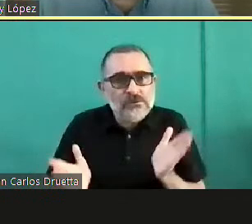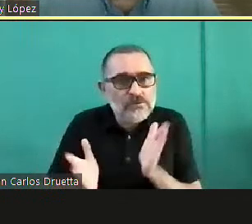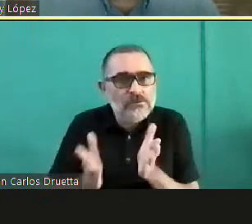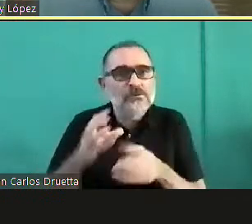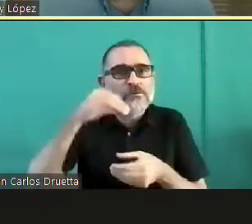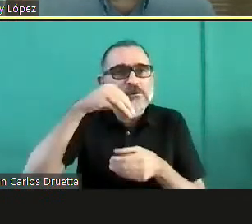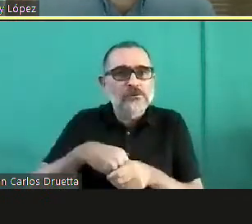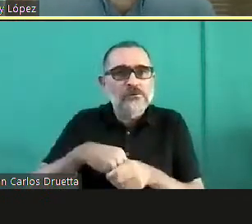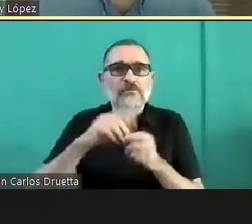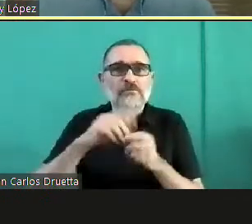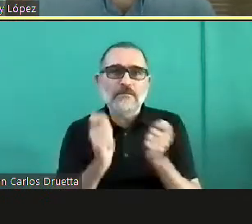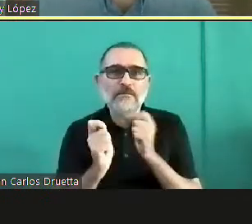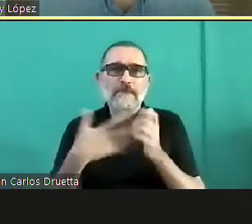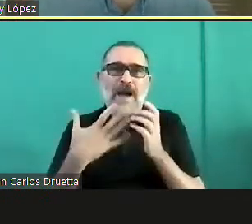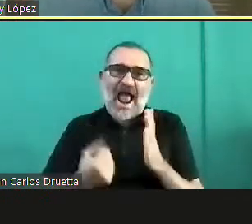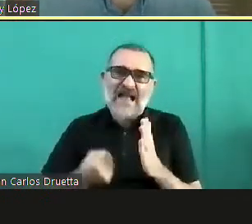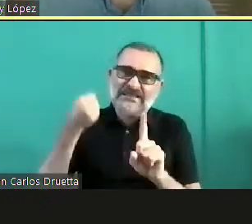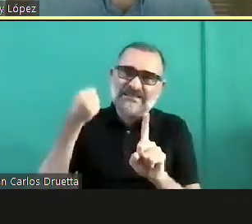been holding